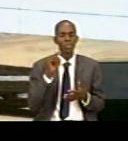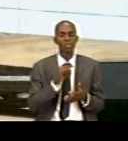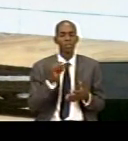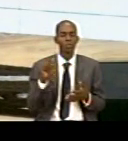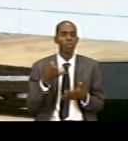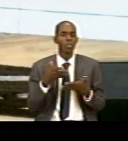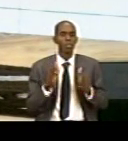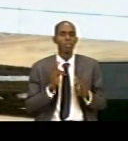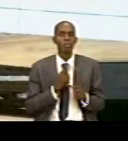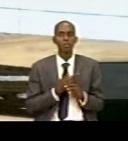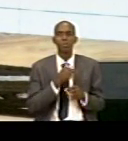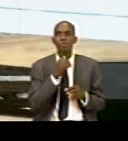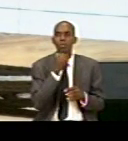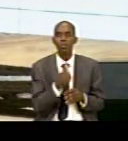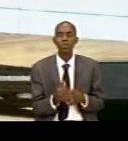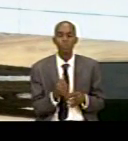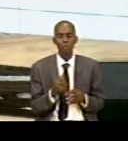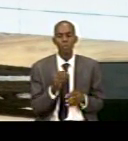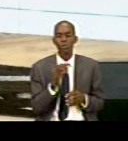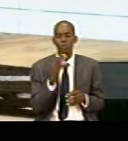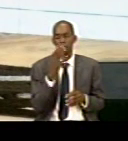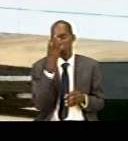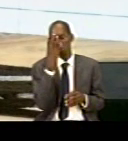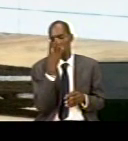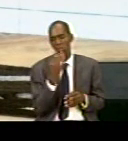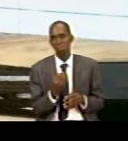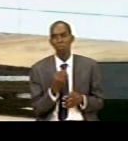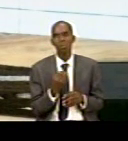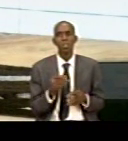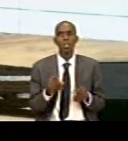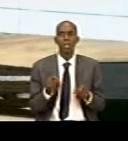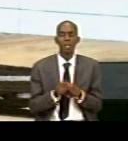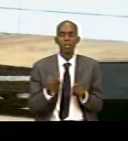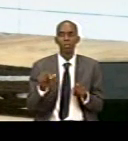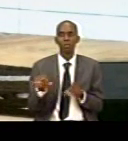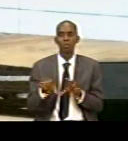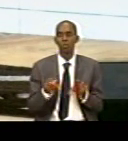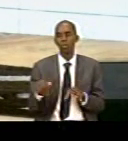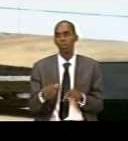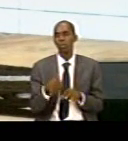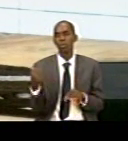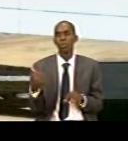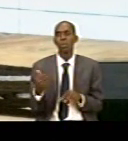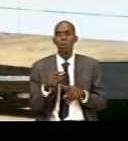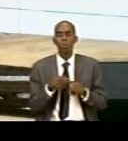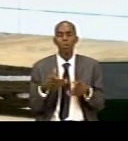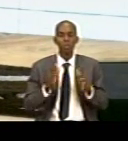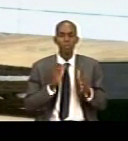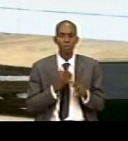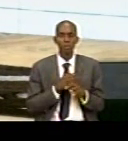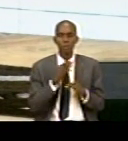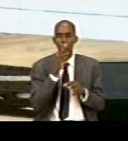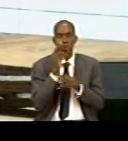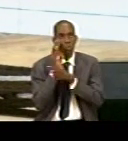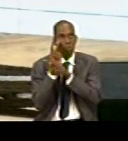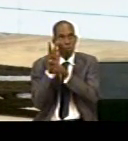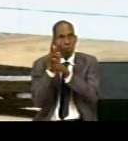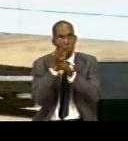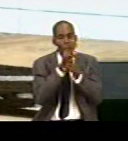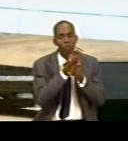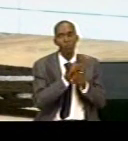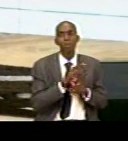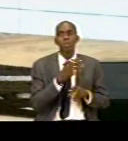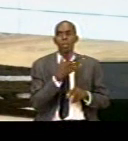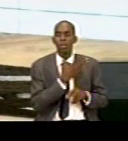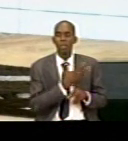not sleep as do others, but let us watch and be sober. In verse 7,